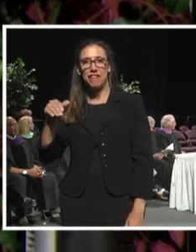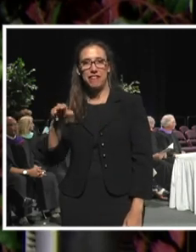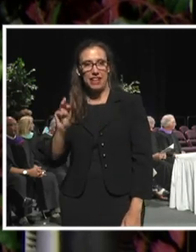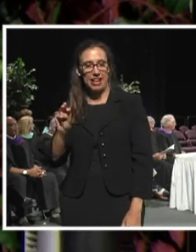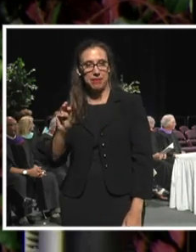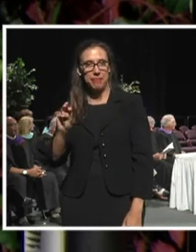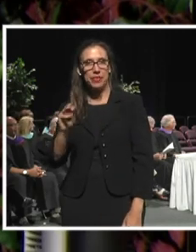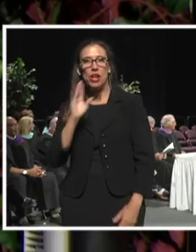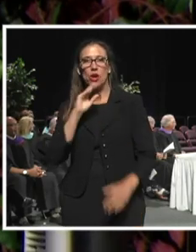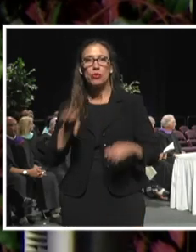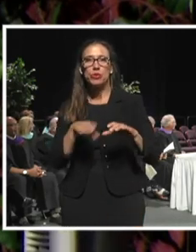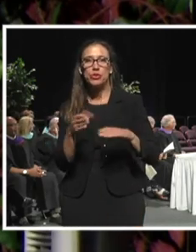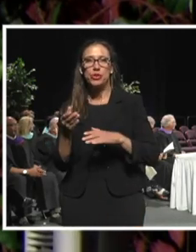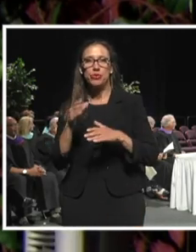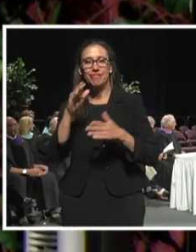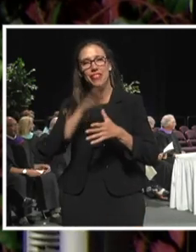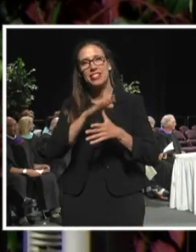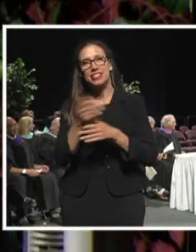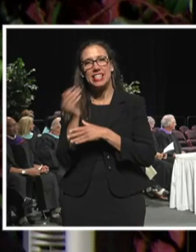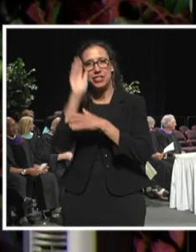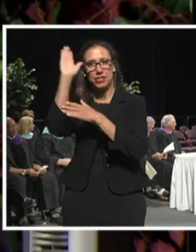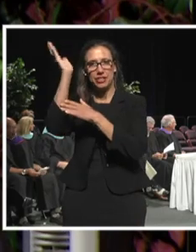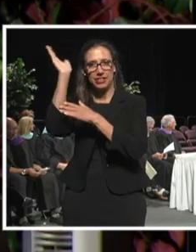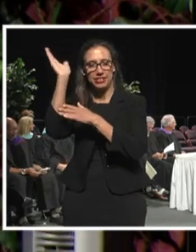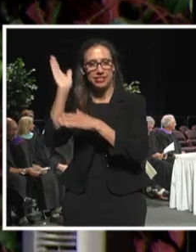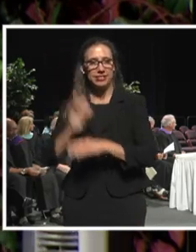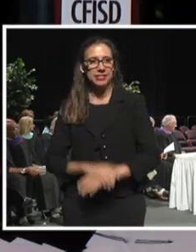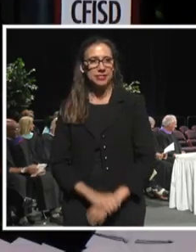son of Van and Fong Pham.